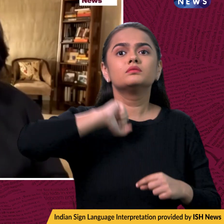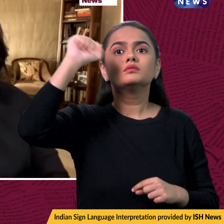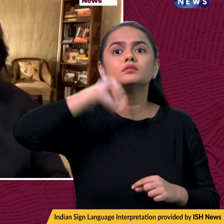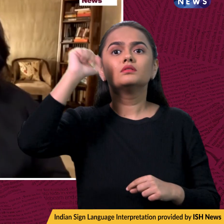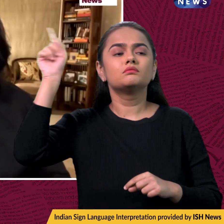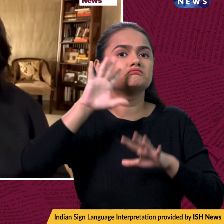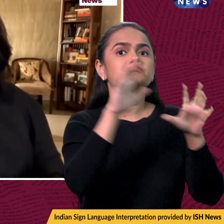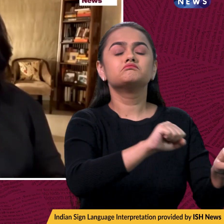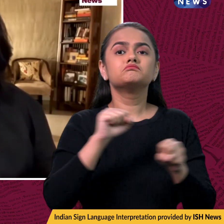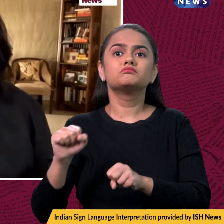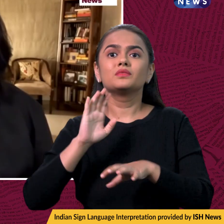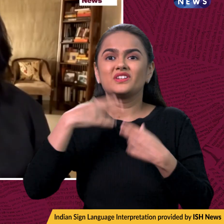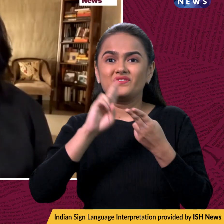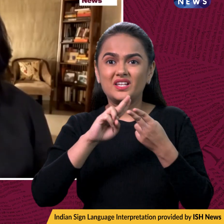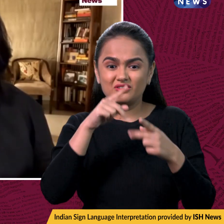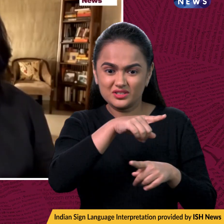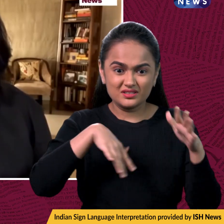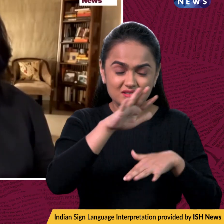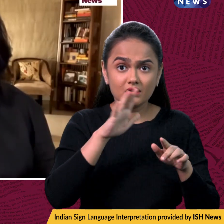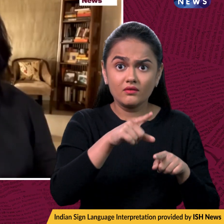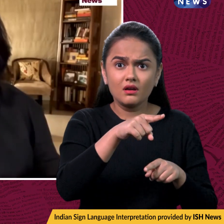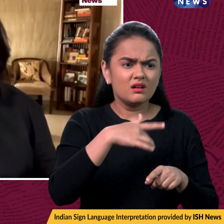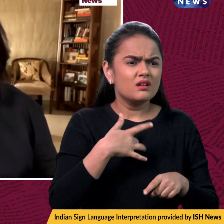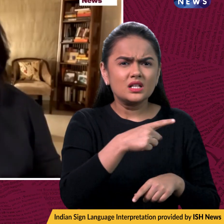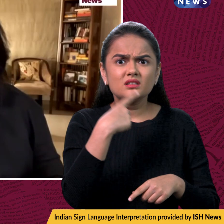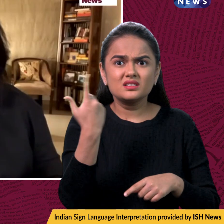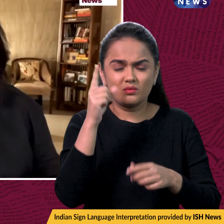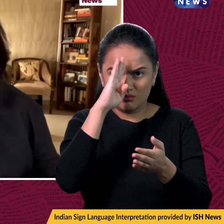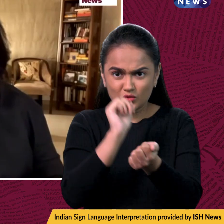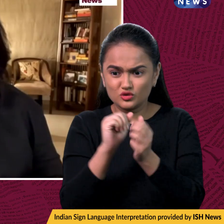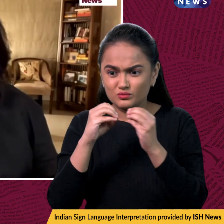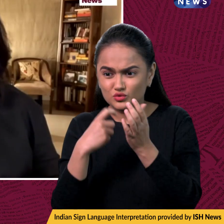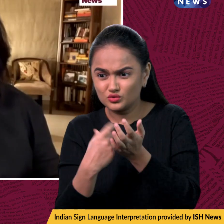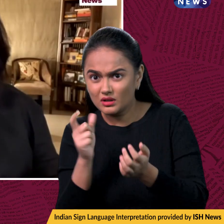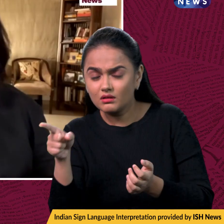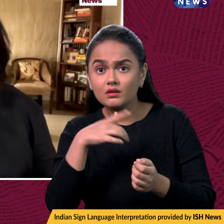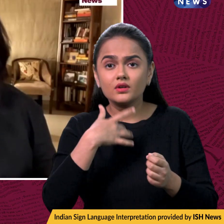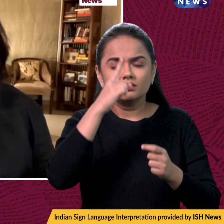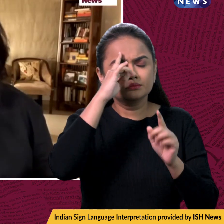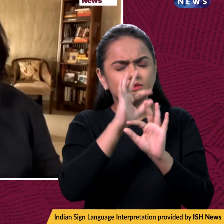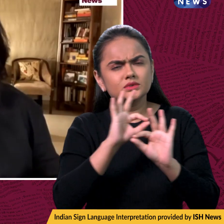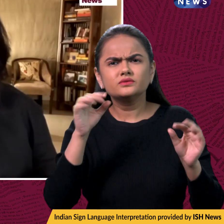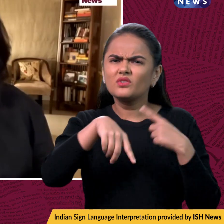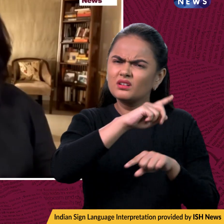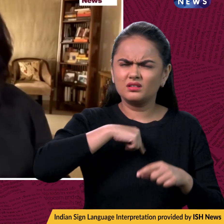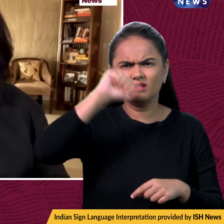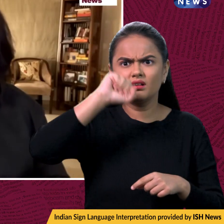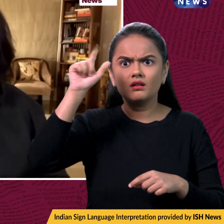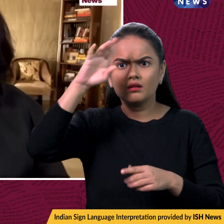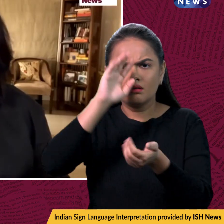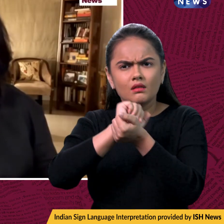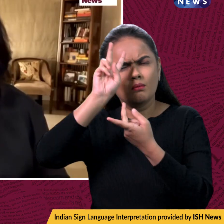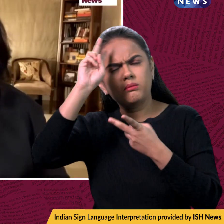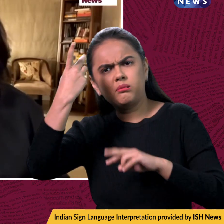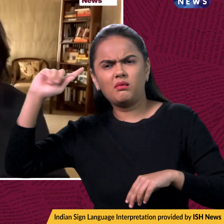protesting. The Federation of Resident Doctors Association claimed that there was police brutality, and the doctors who were peacefully protesting were